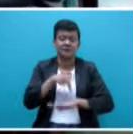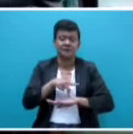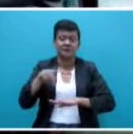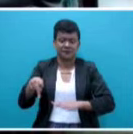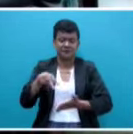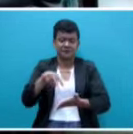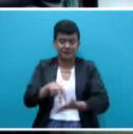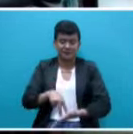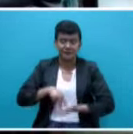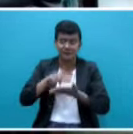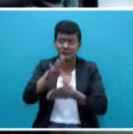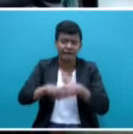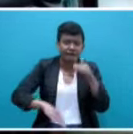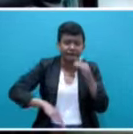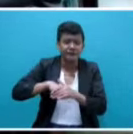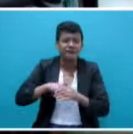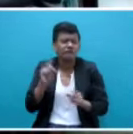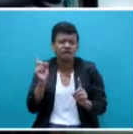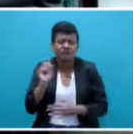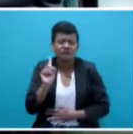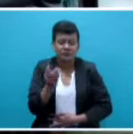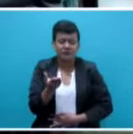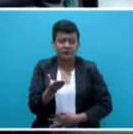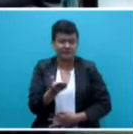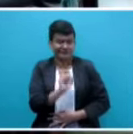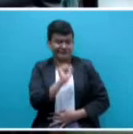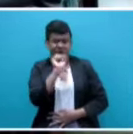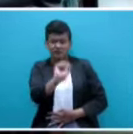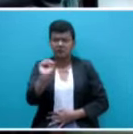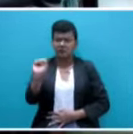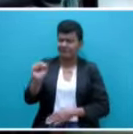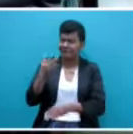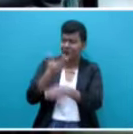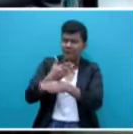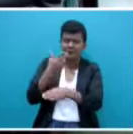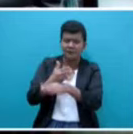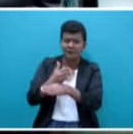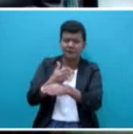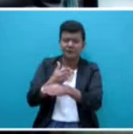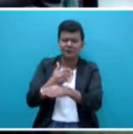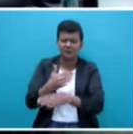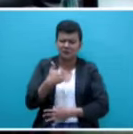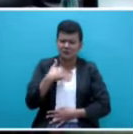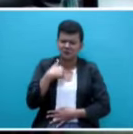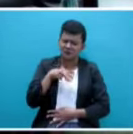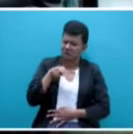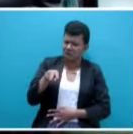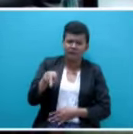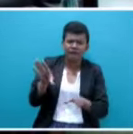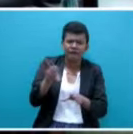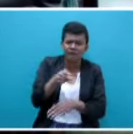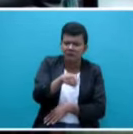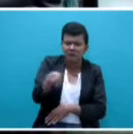mandate and representative function. Therefore, I seek support from all honourable members to approve the